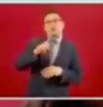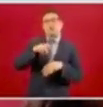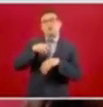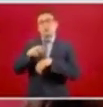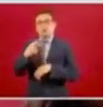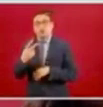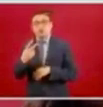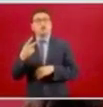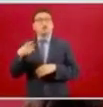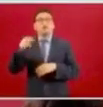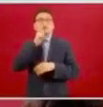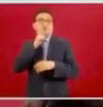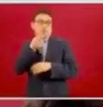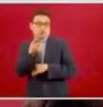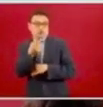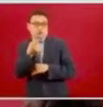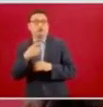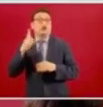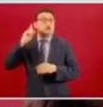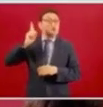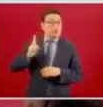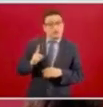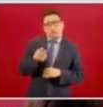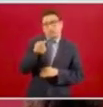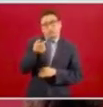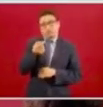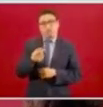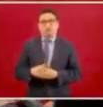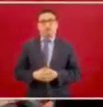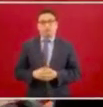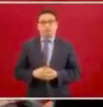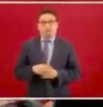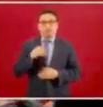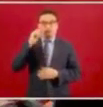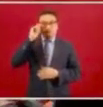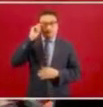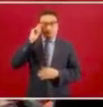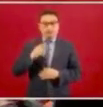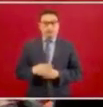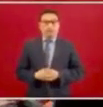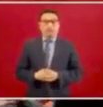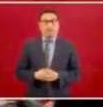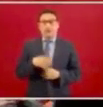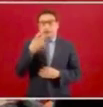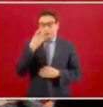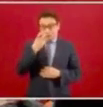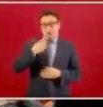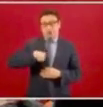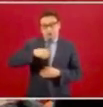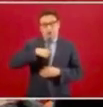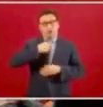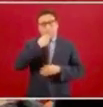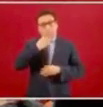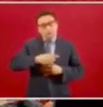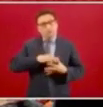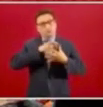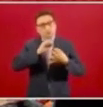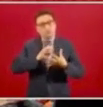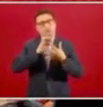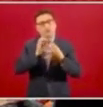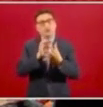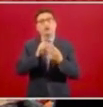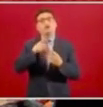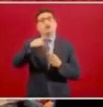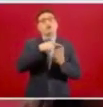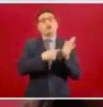higher percentage of COVID, but also of influenza, as compared to other states